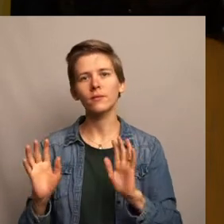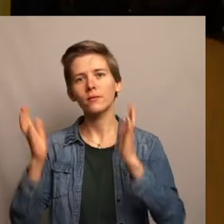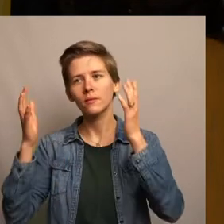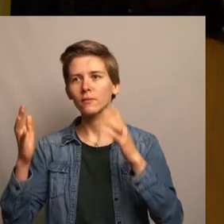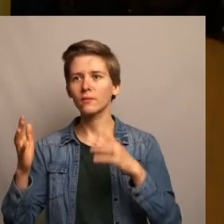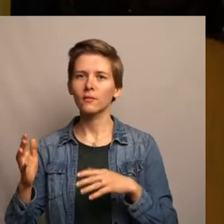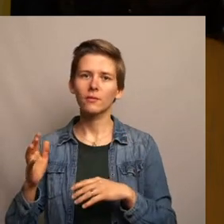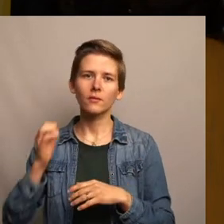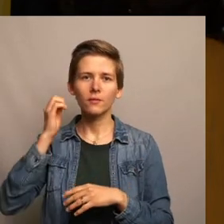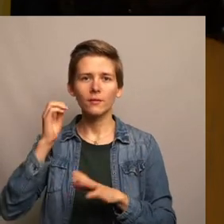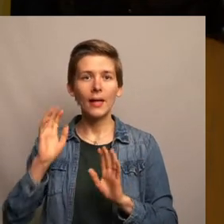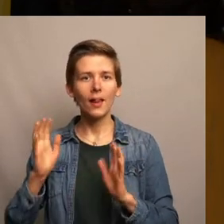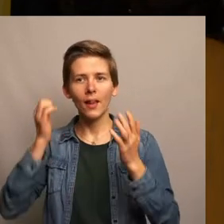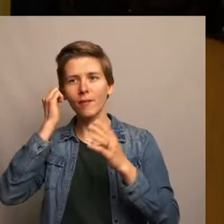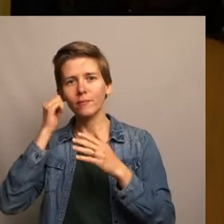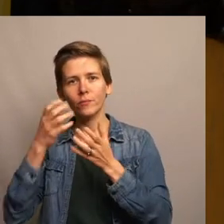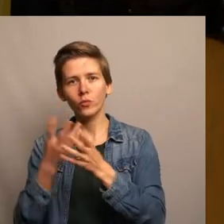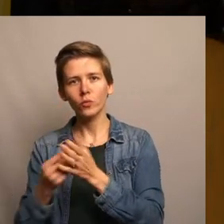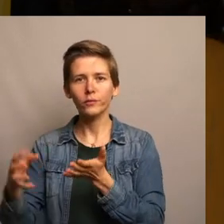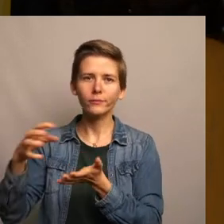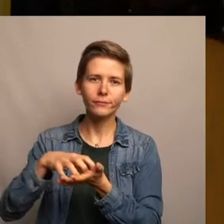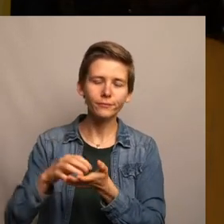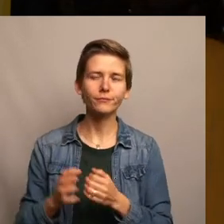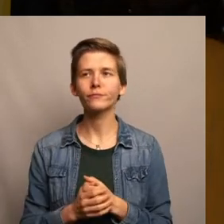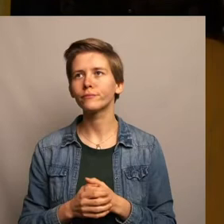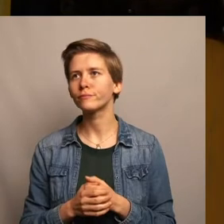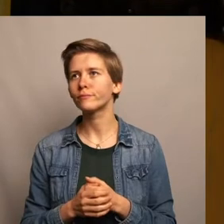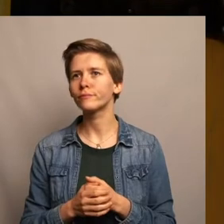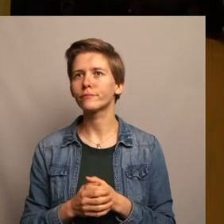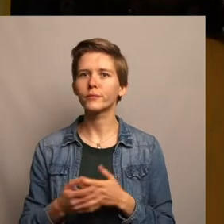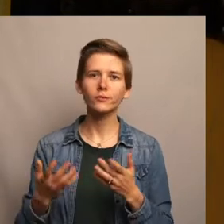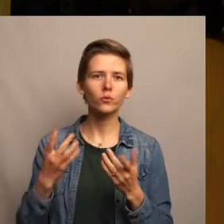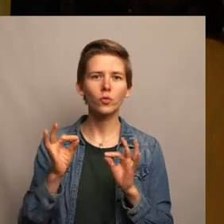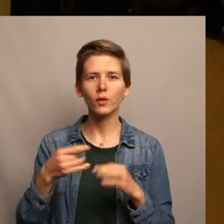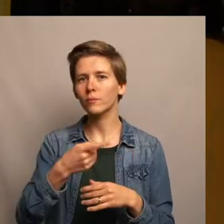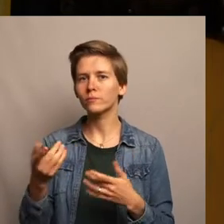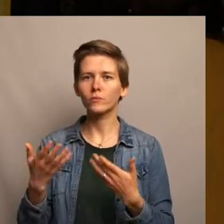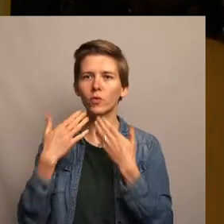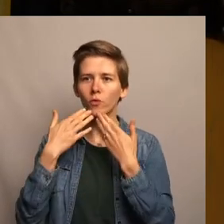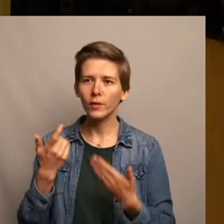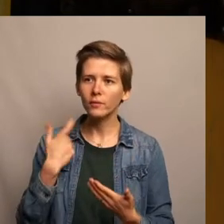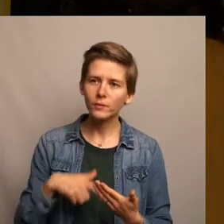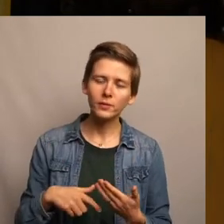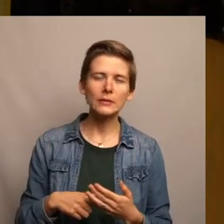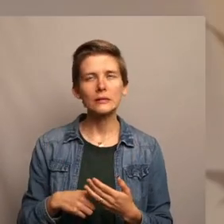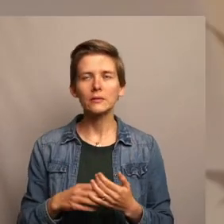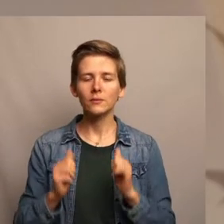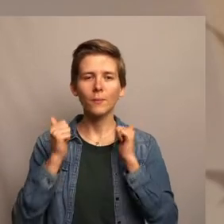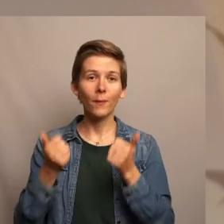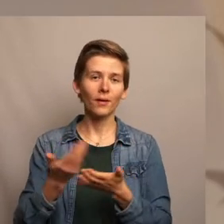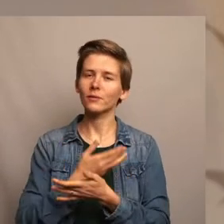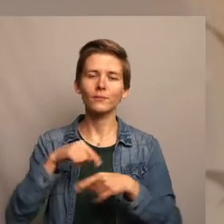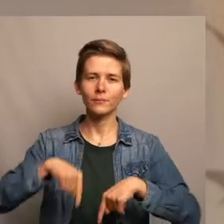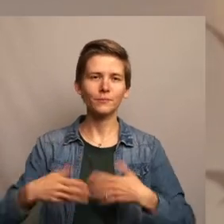in the society, be accepted, be feeling home, then probably not the best. Yeah. Abdullah,